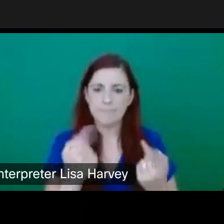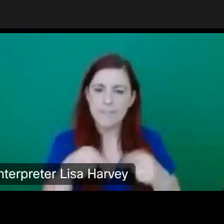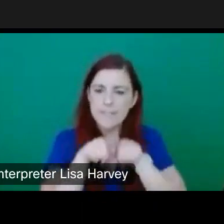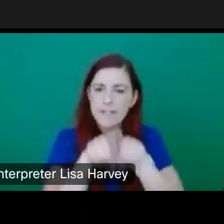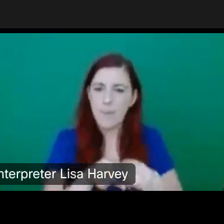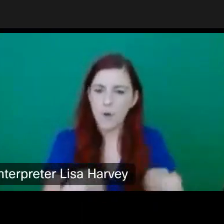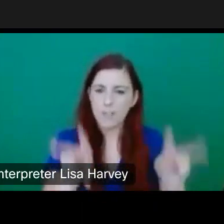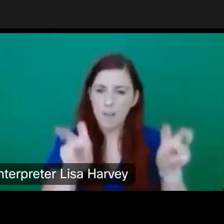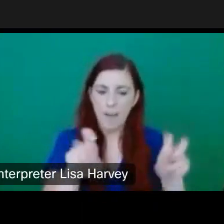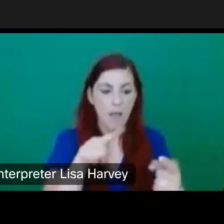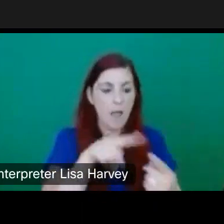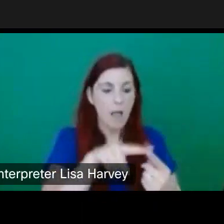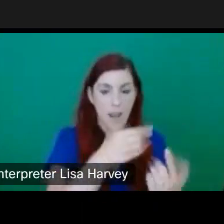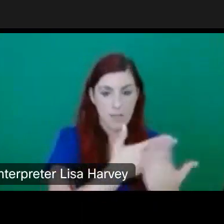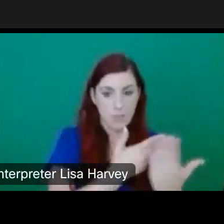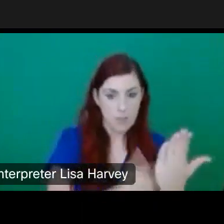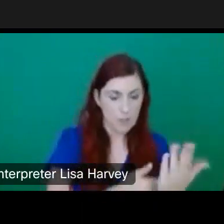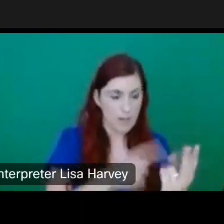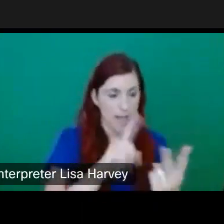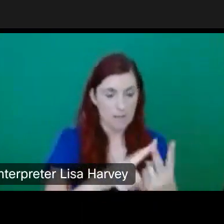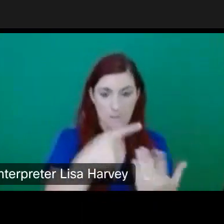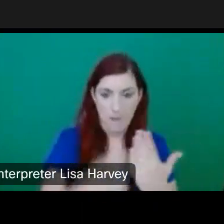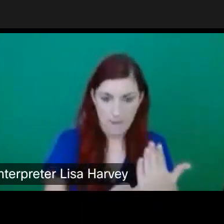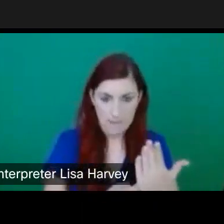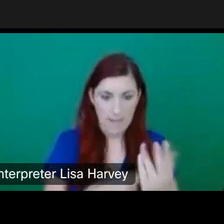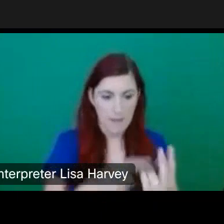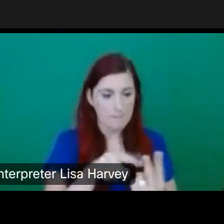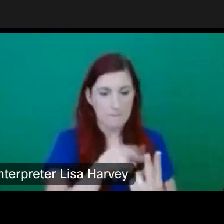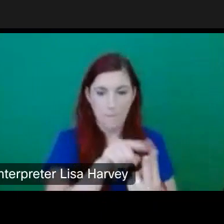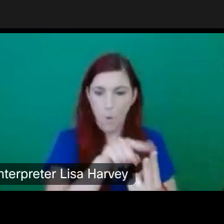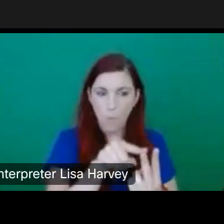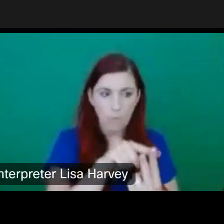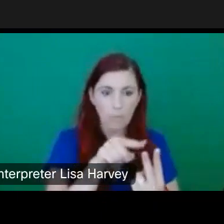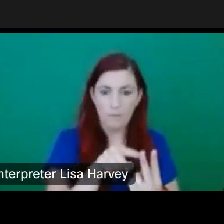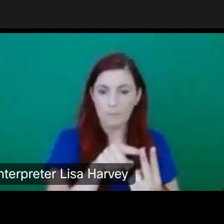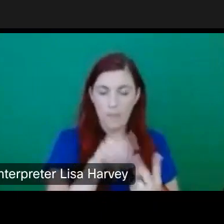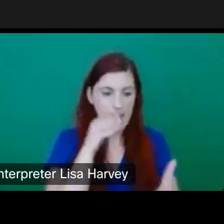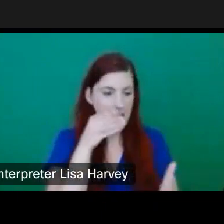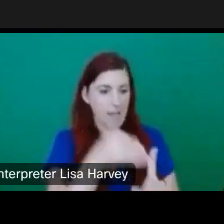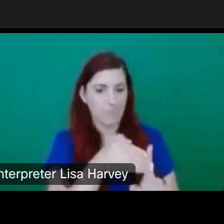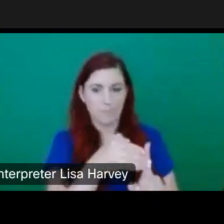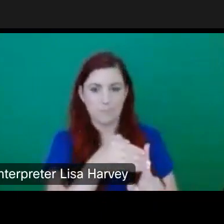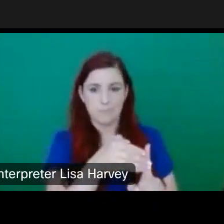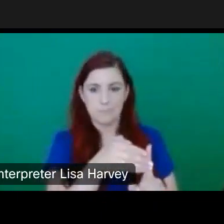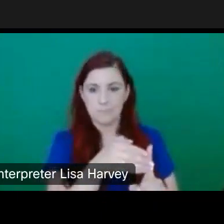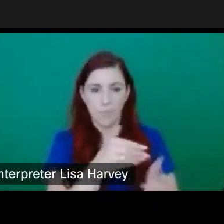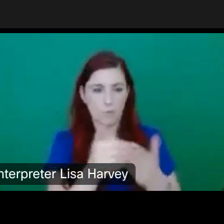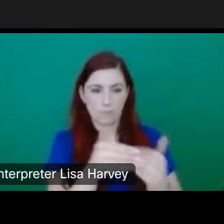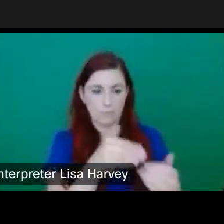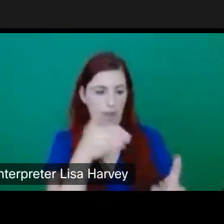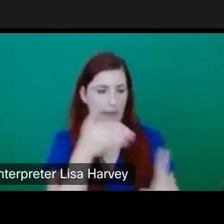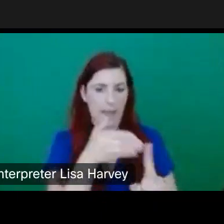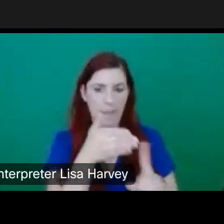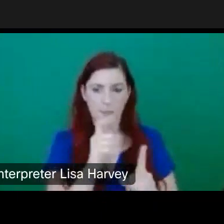The legislative piece and the policy piece, both of them, I suppose, are aimed, the ultimate aim is